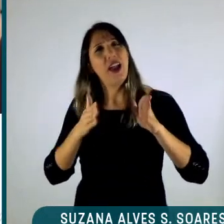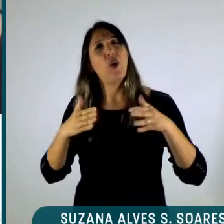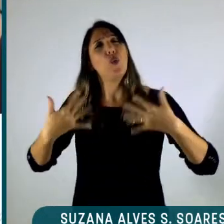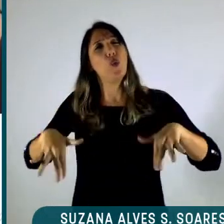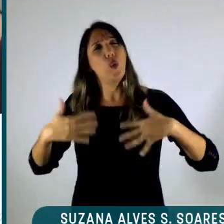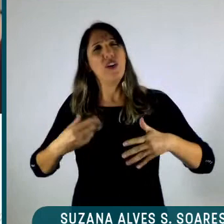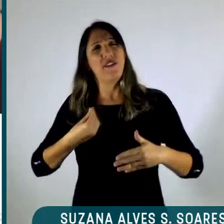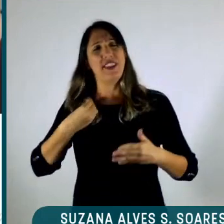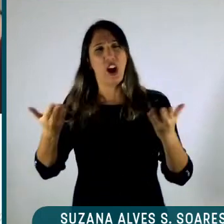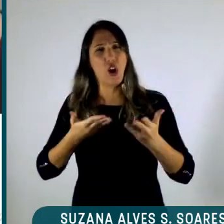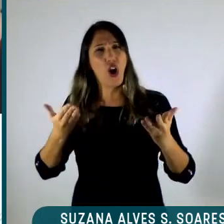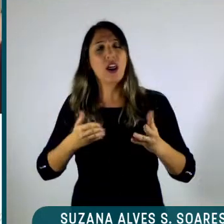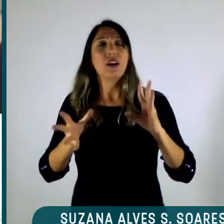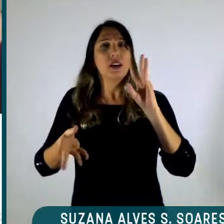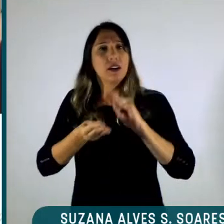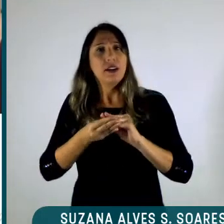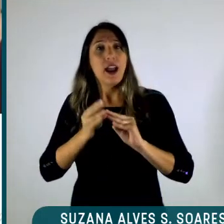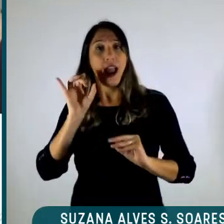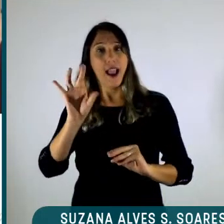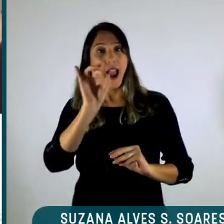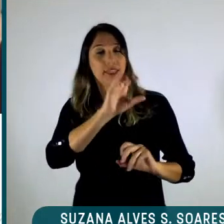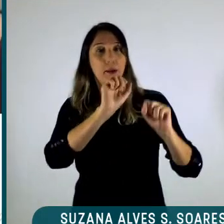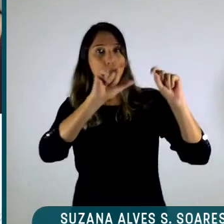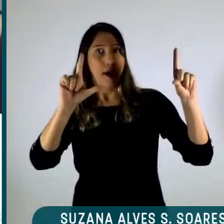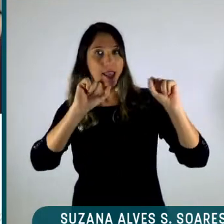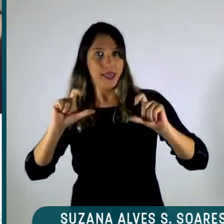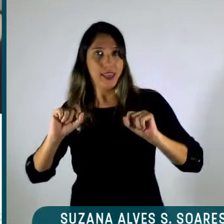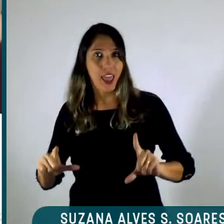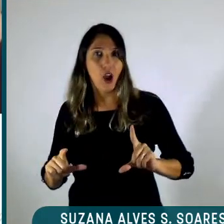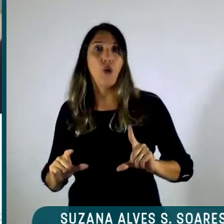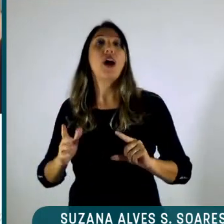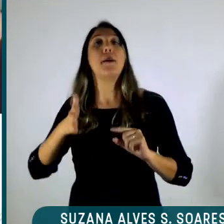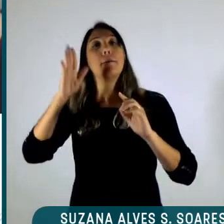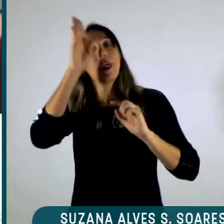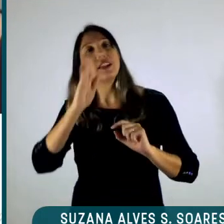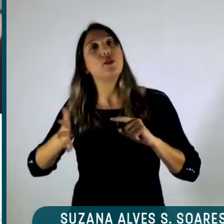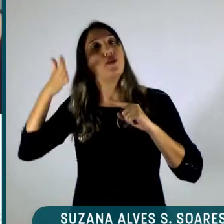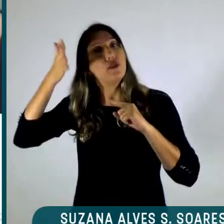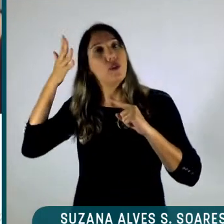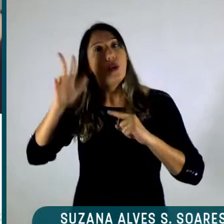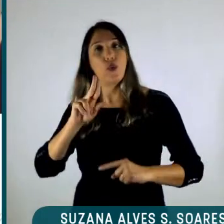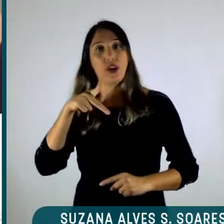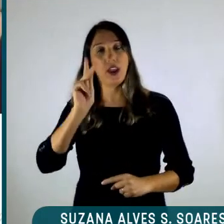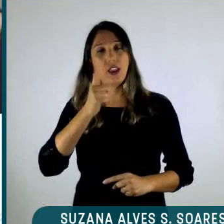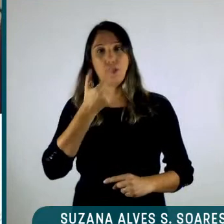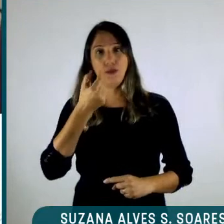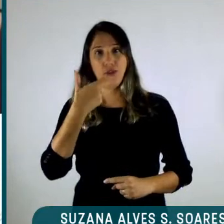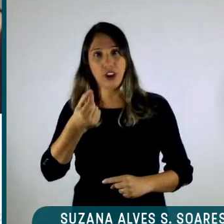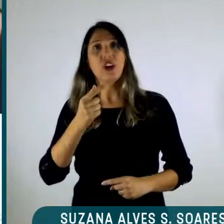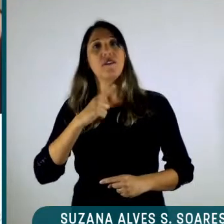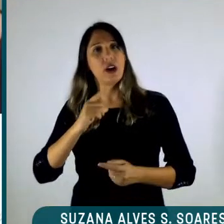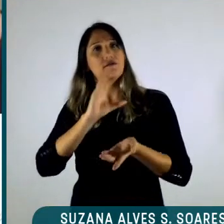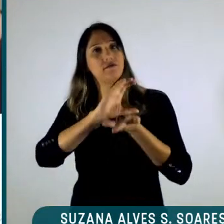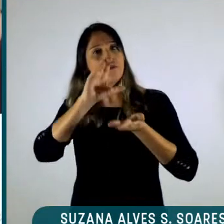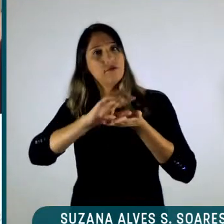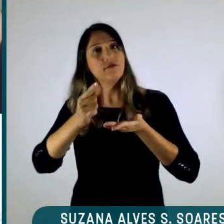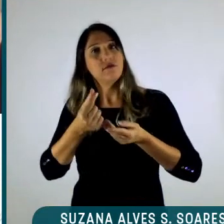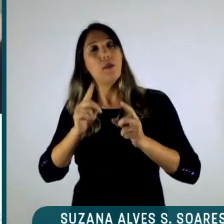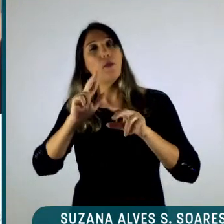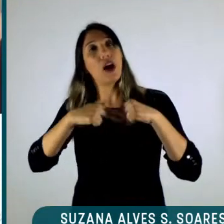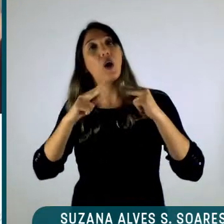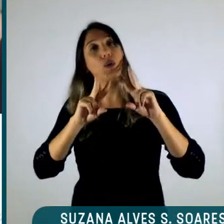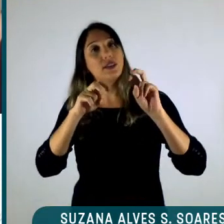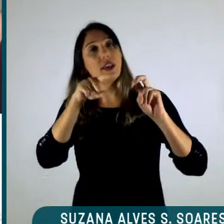recognition to the extraordinary times we're living. In closing, each panel Brazil for UK 2020 will present a financing